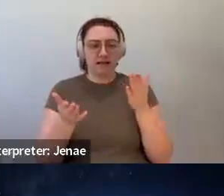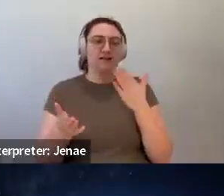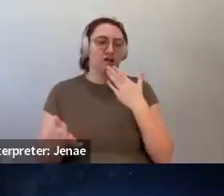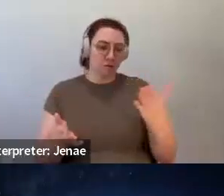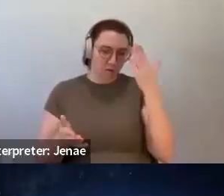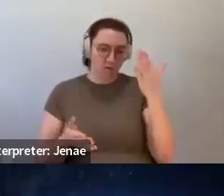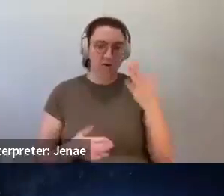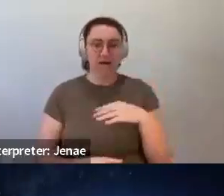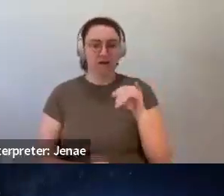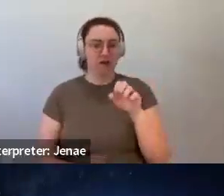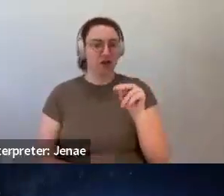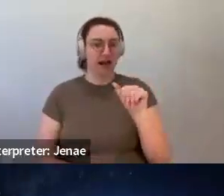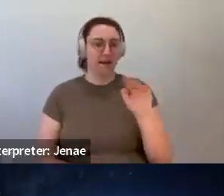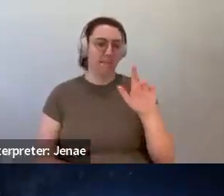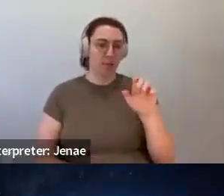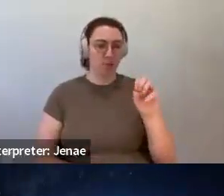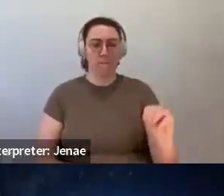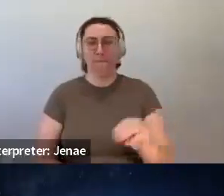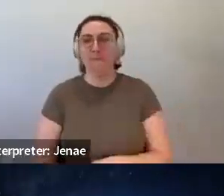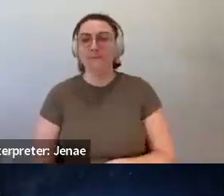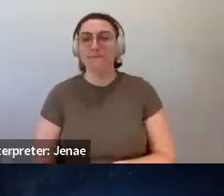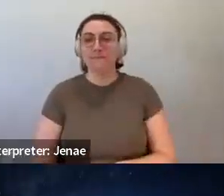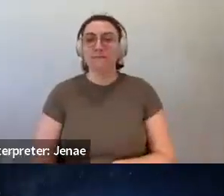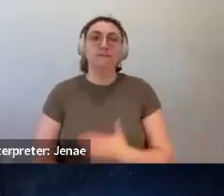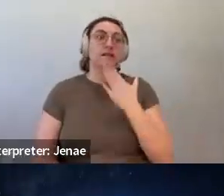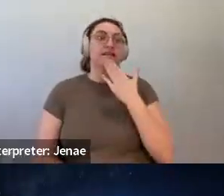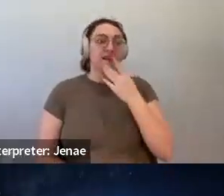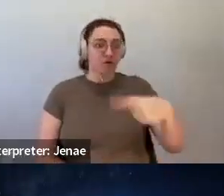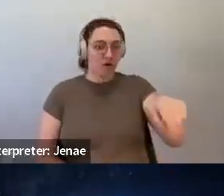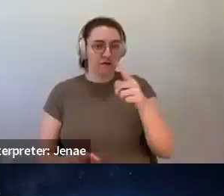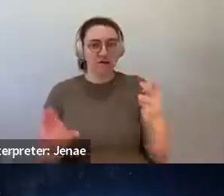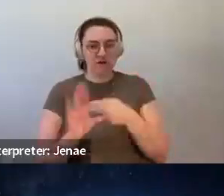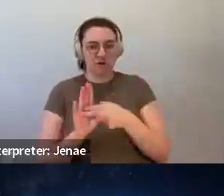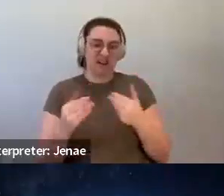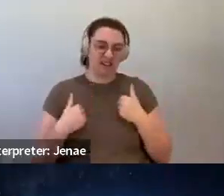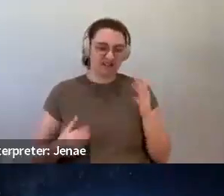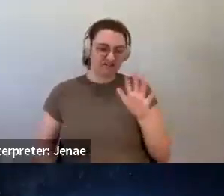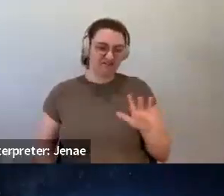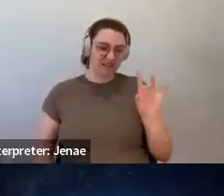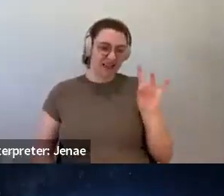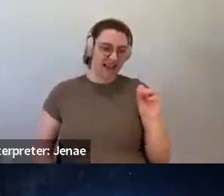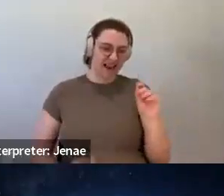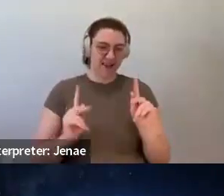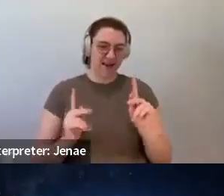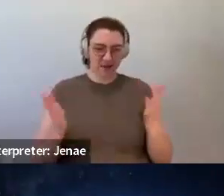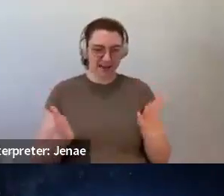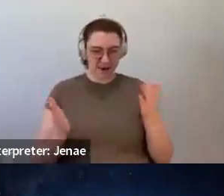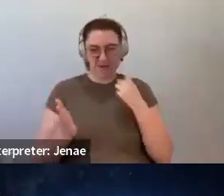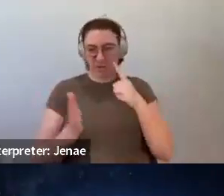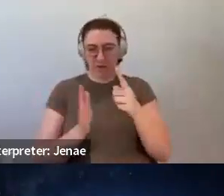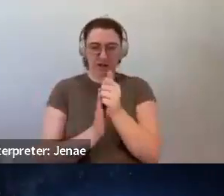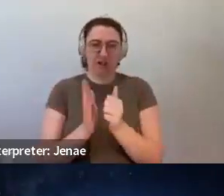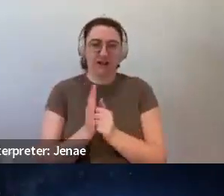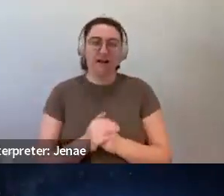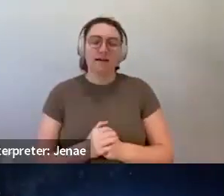morning. All right. So thank you all for joining. We do have about 80 folks that are on for our agenda today.